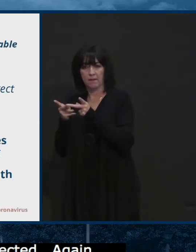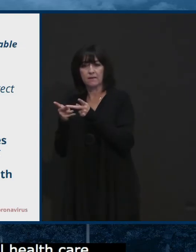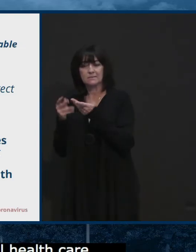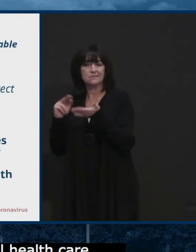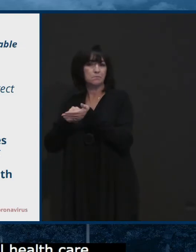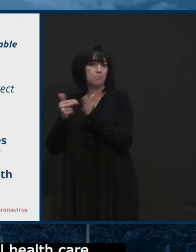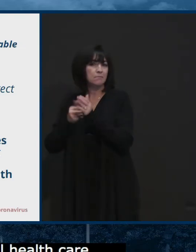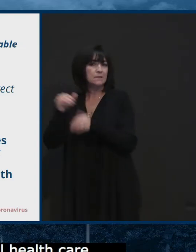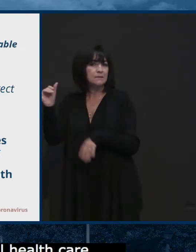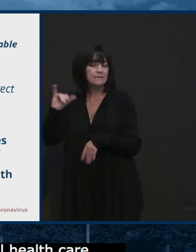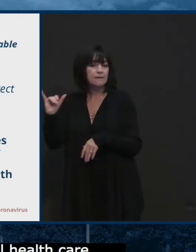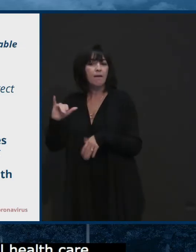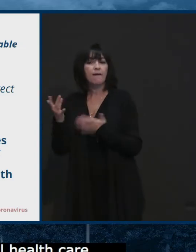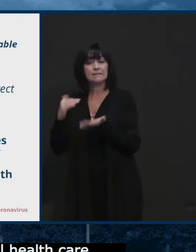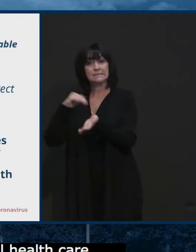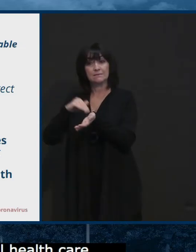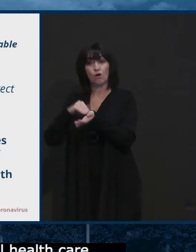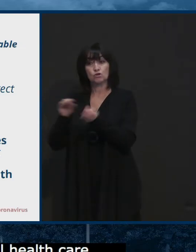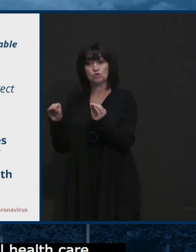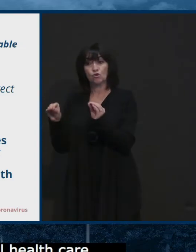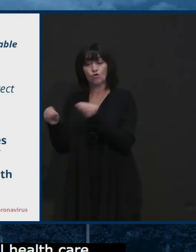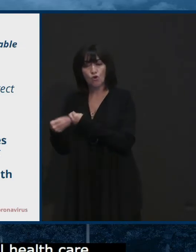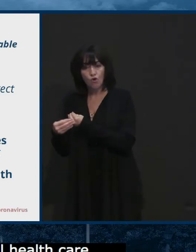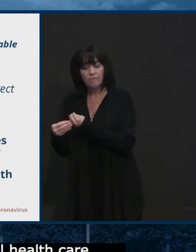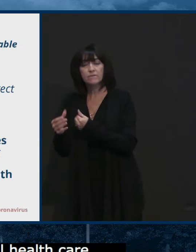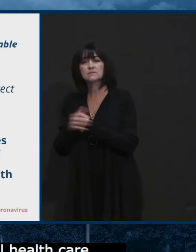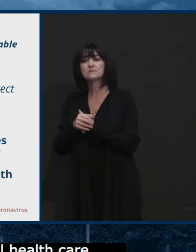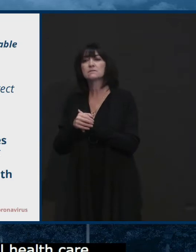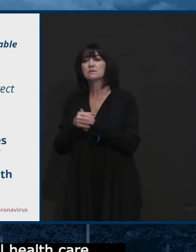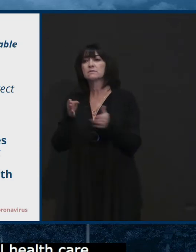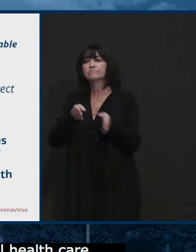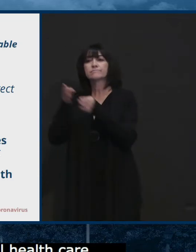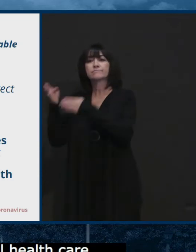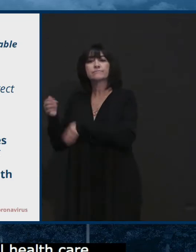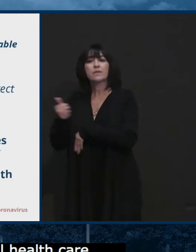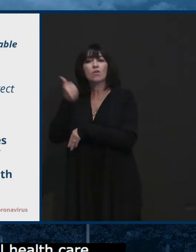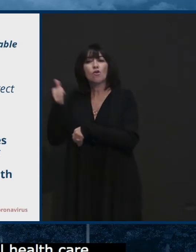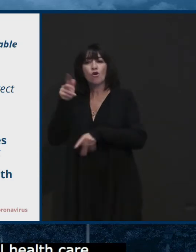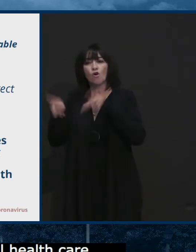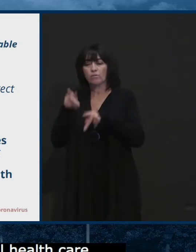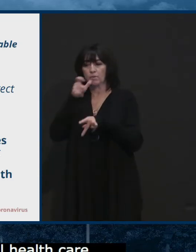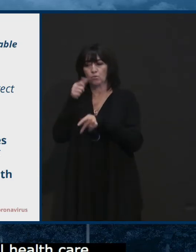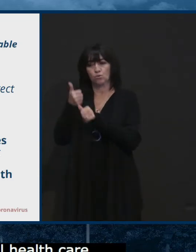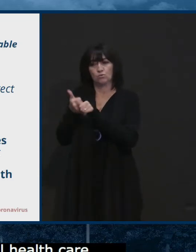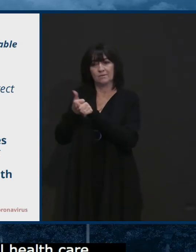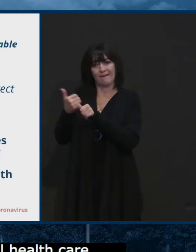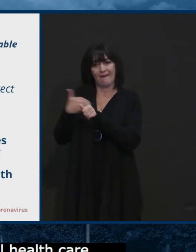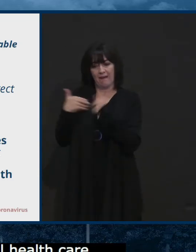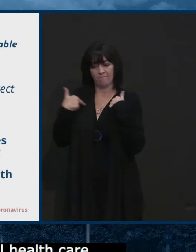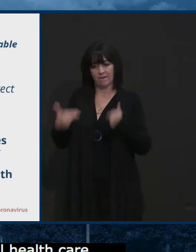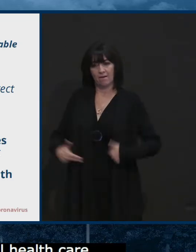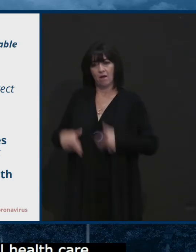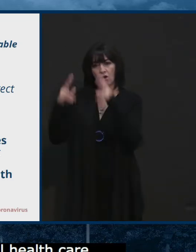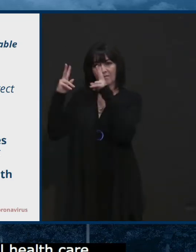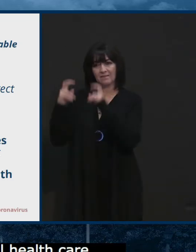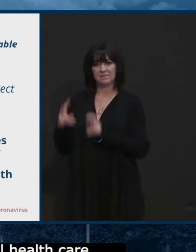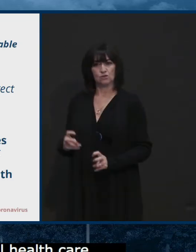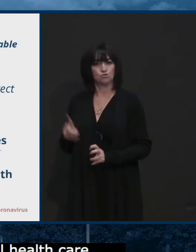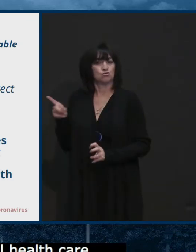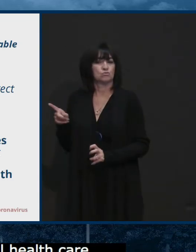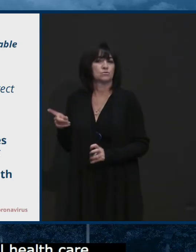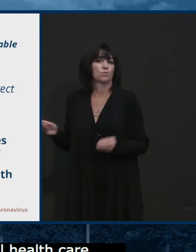or those providing non-direct patient care, also those with underlying health conditions, and those in other